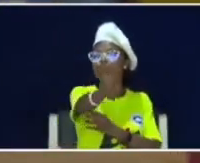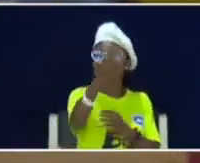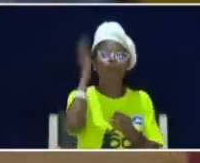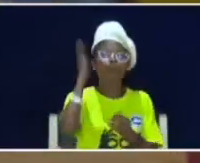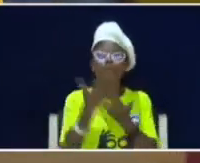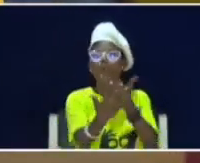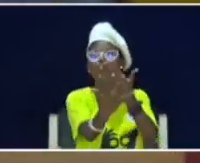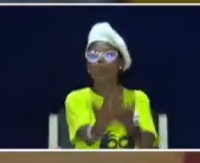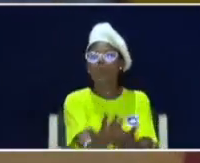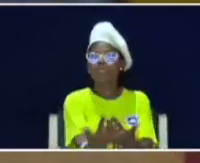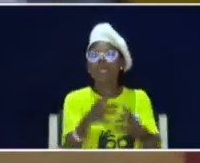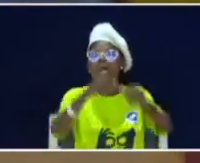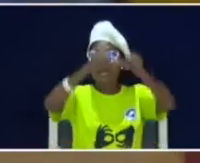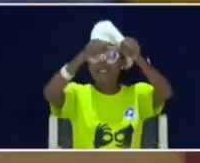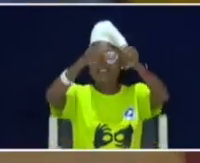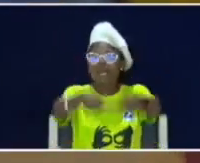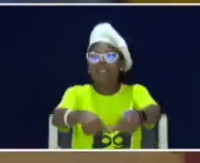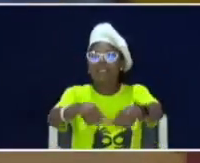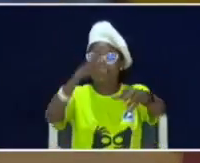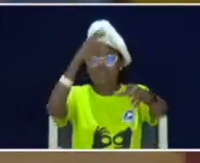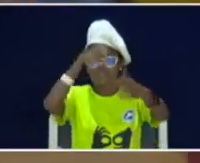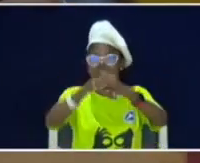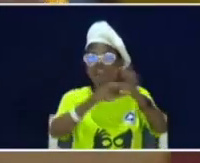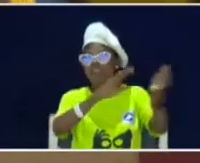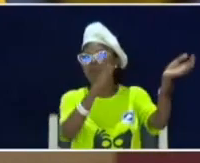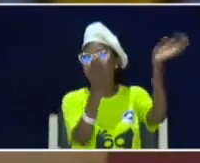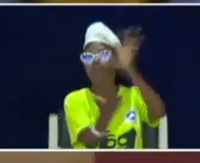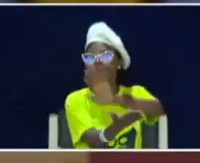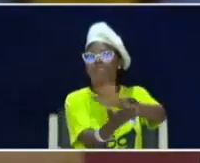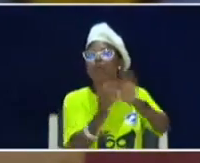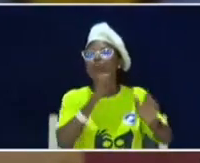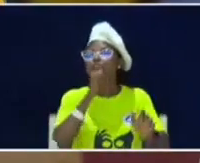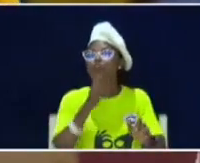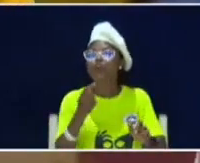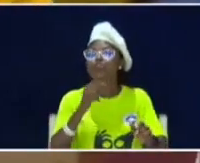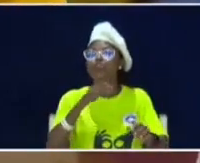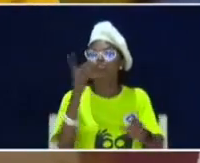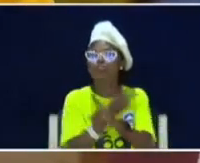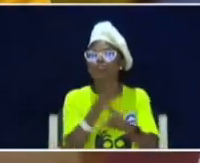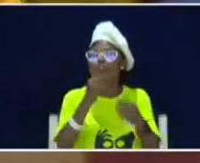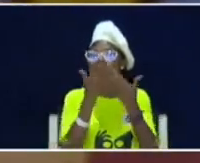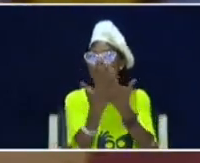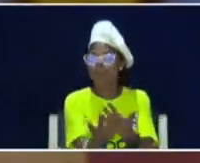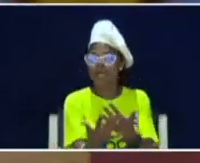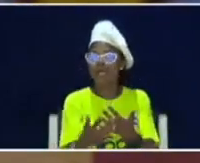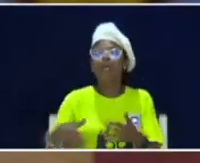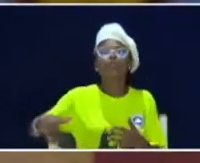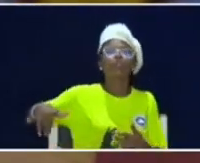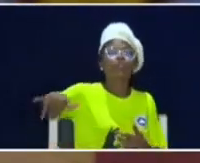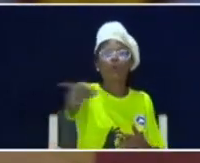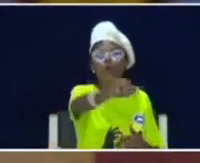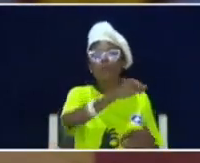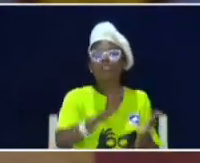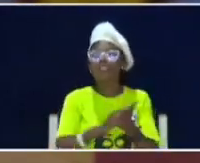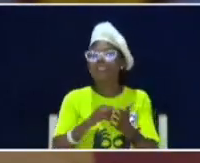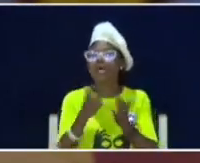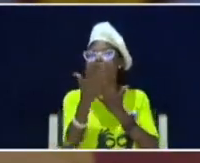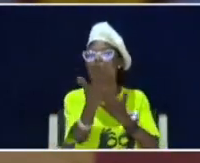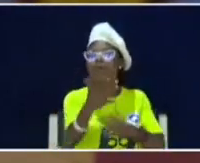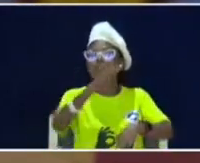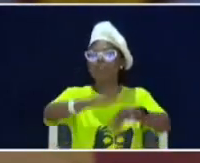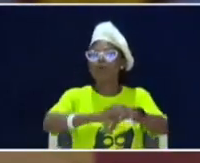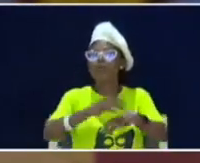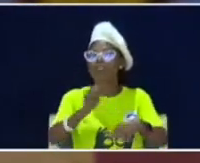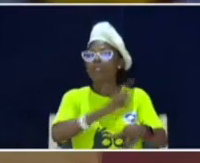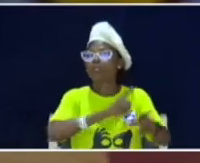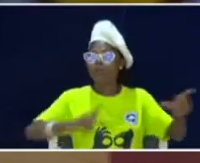and tarry in his presence. Not just waiting, the Bible says, Those that wait upon the Lord shall renew